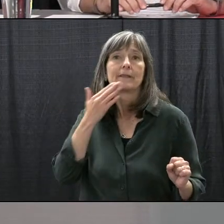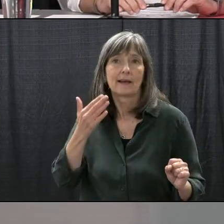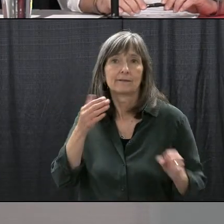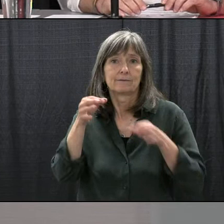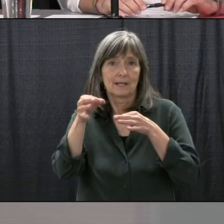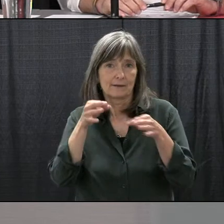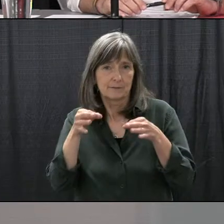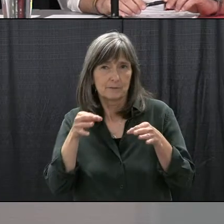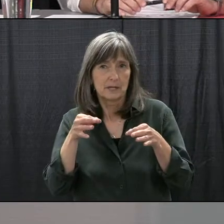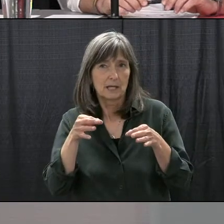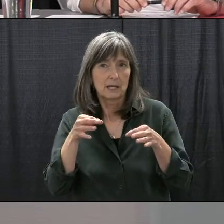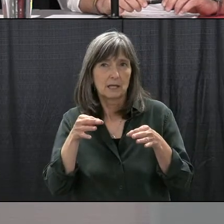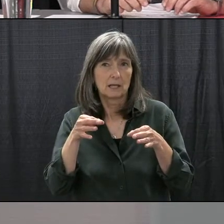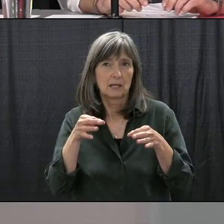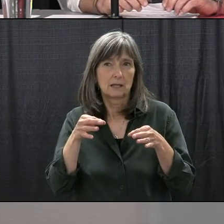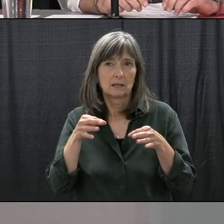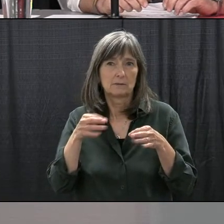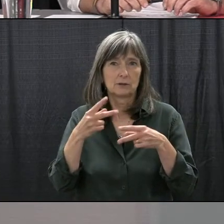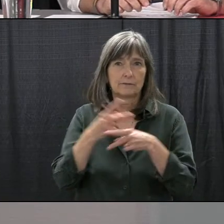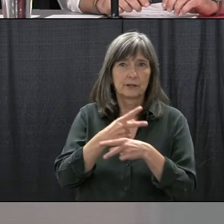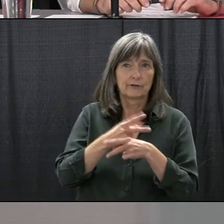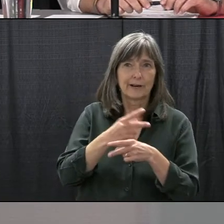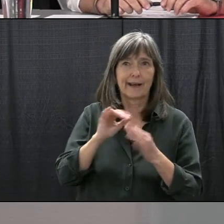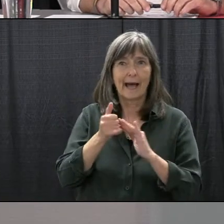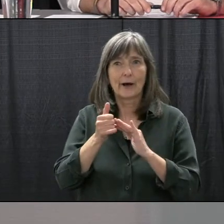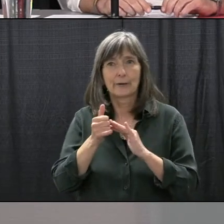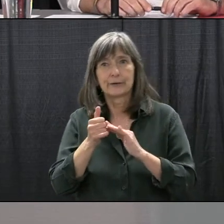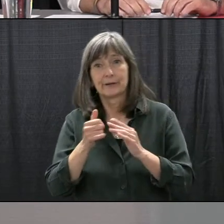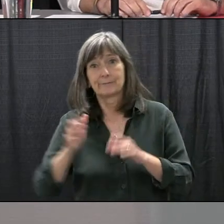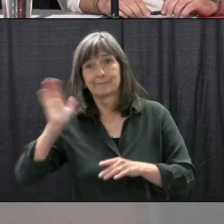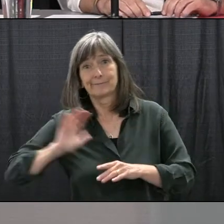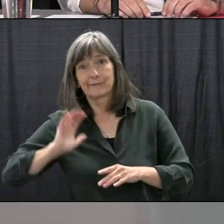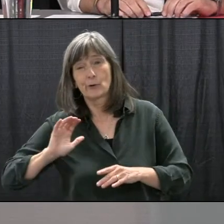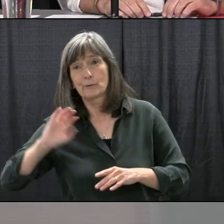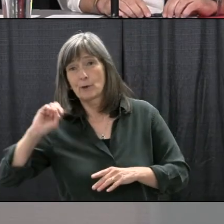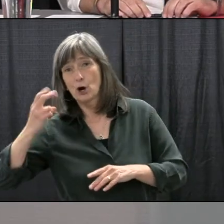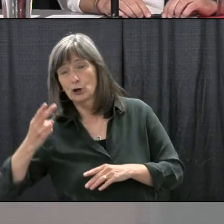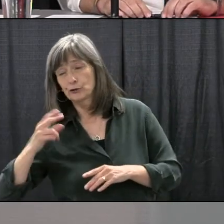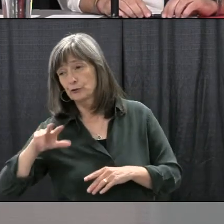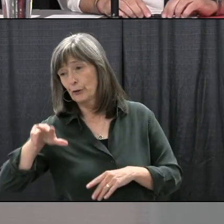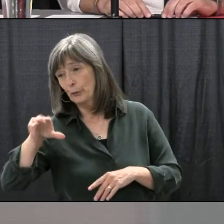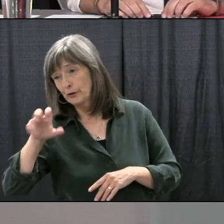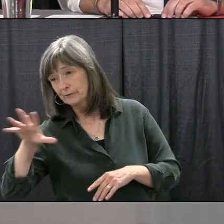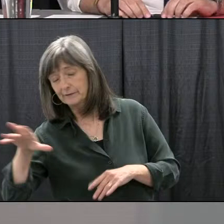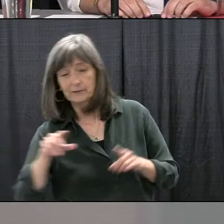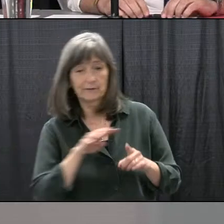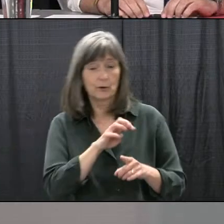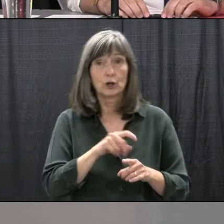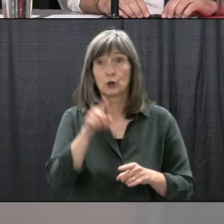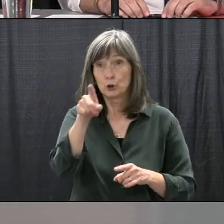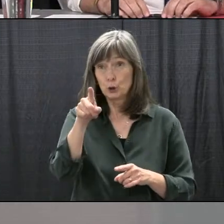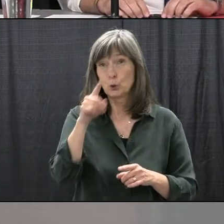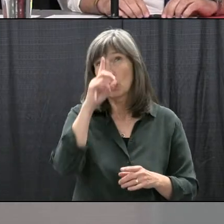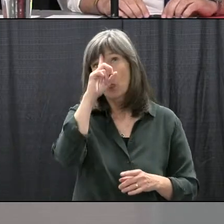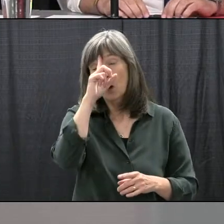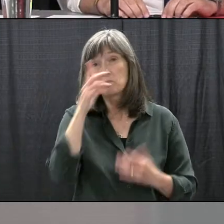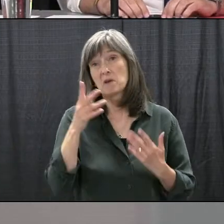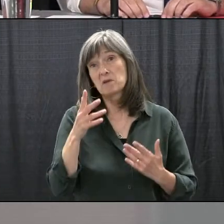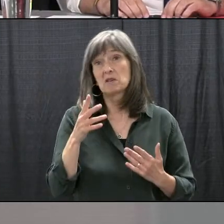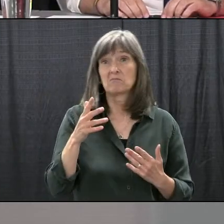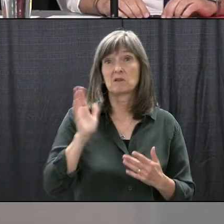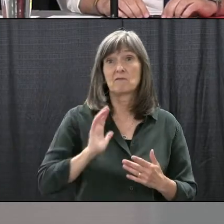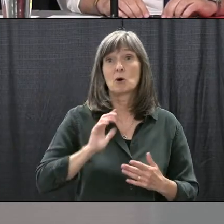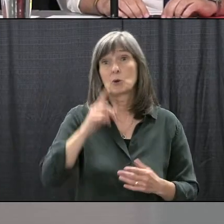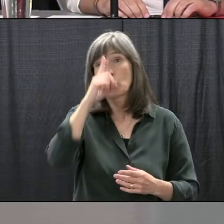way you calculate the target back in March. So if I understand it right, you expected that 88% of people who